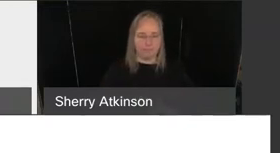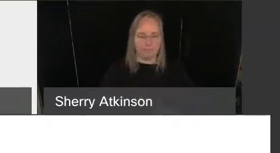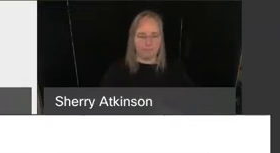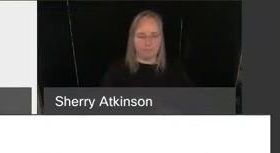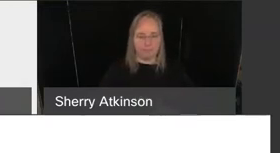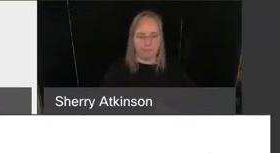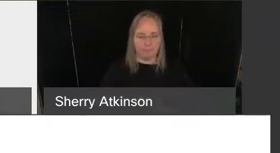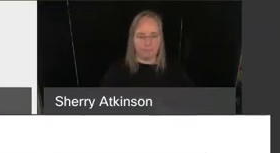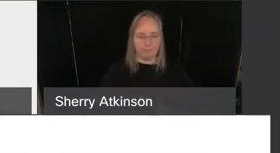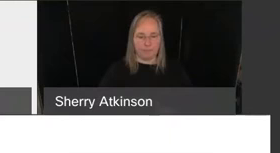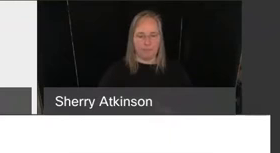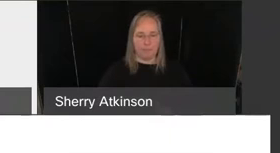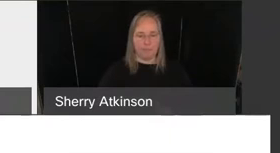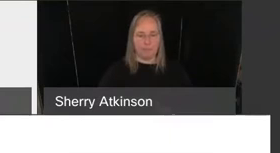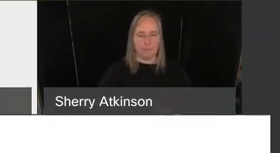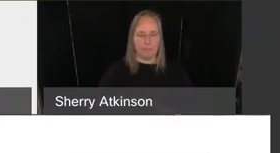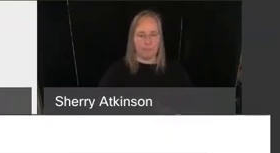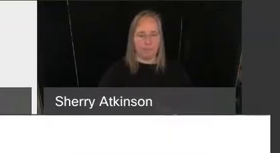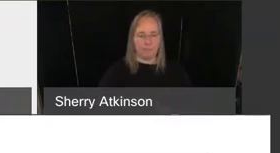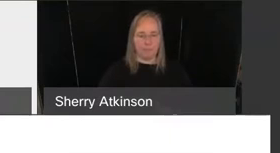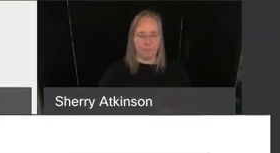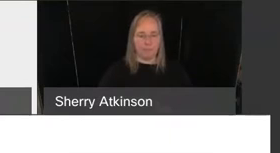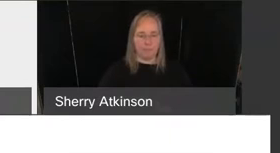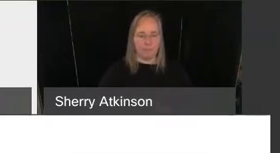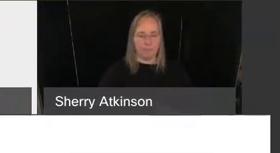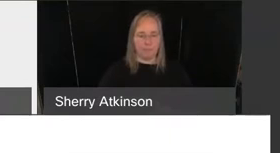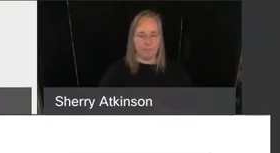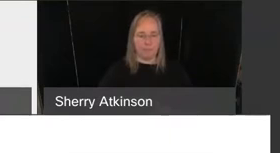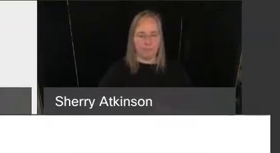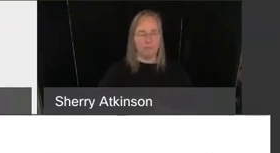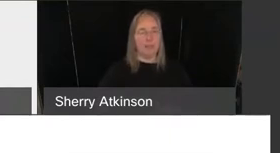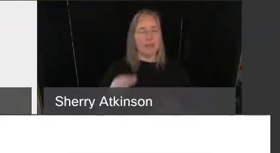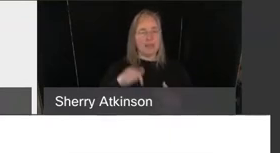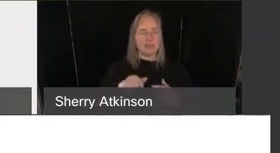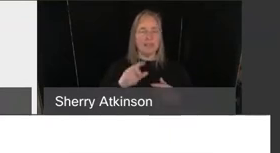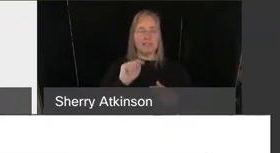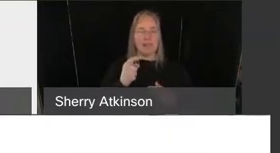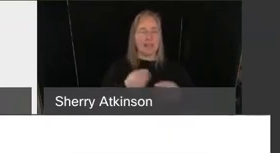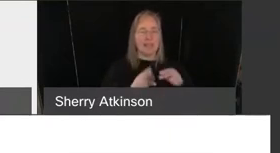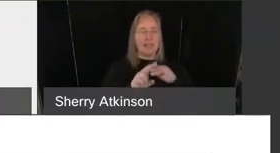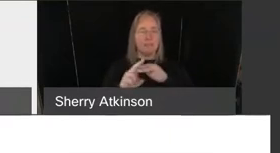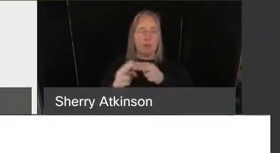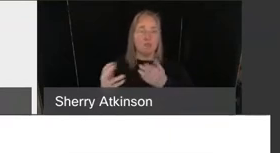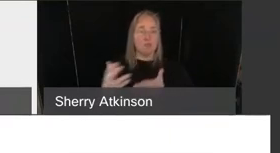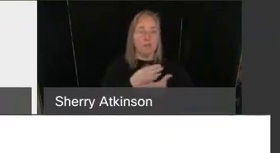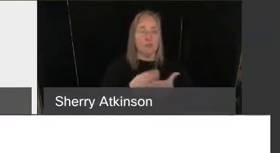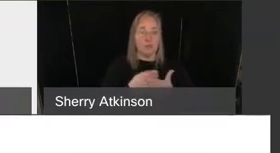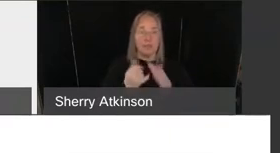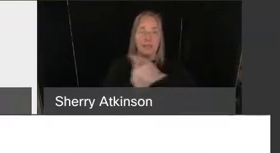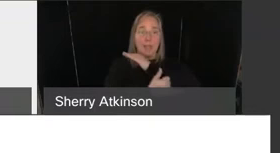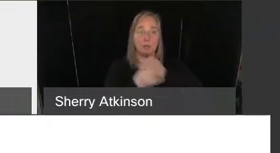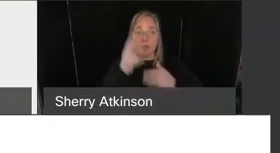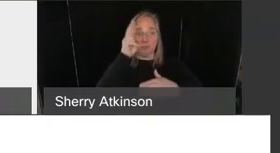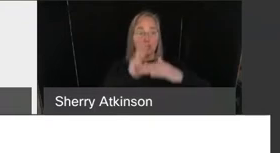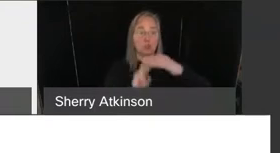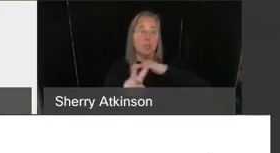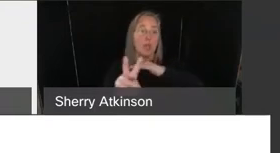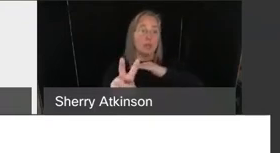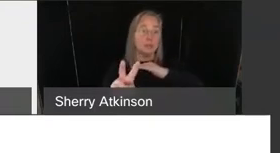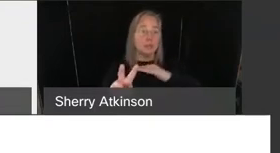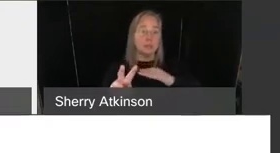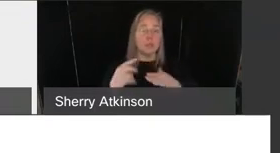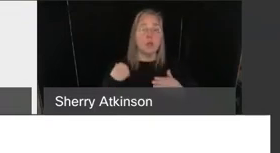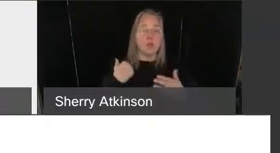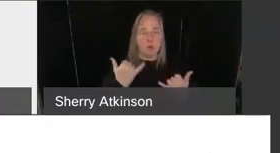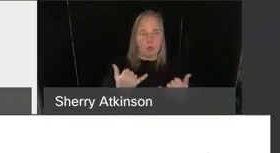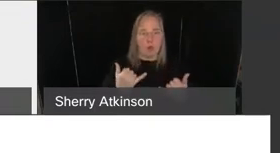This tax increment revenue, the county projects. We currently are doing a